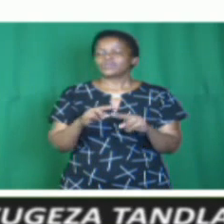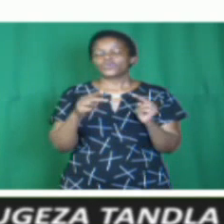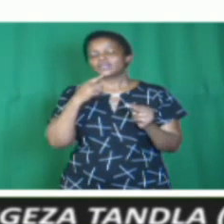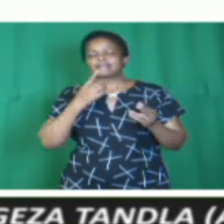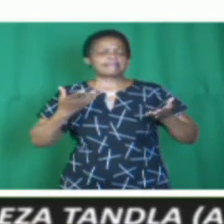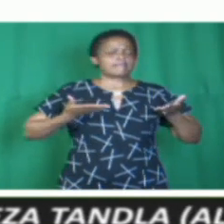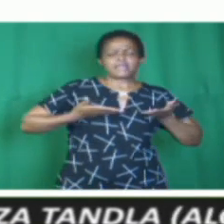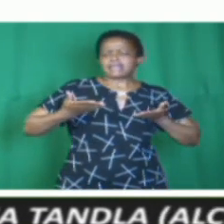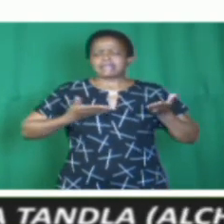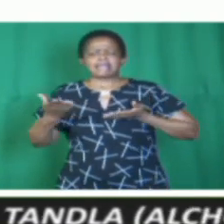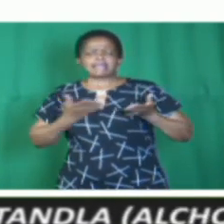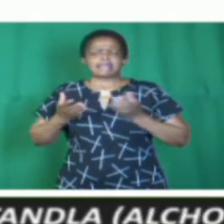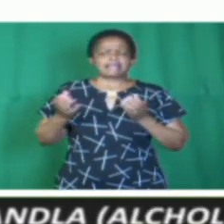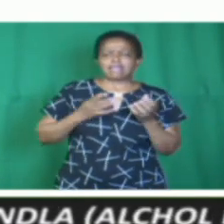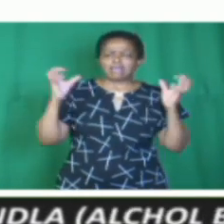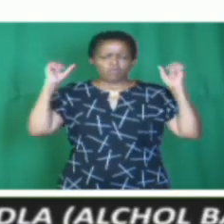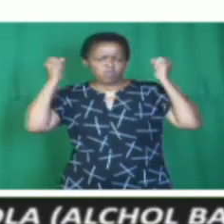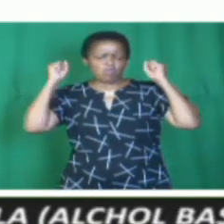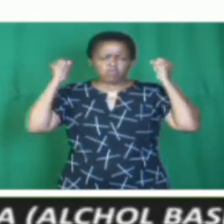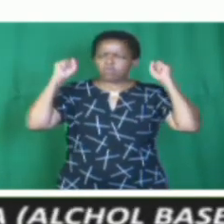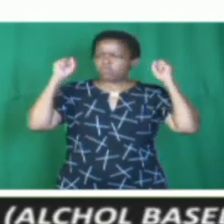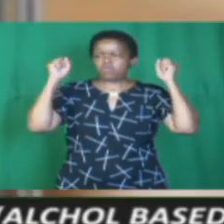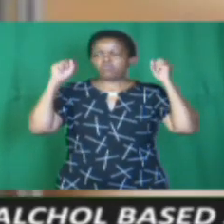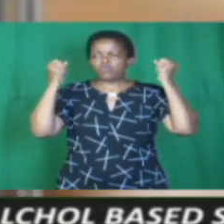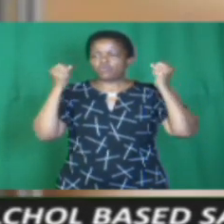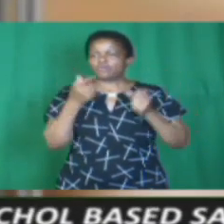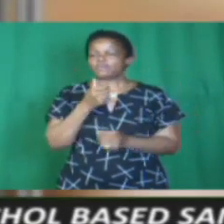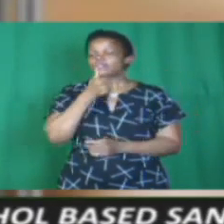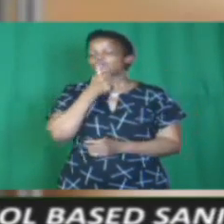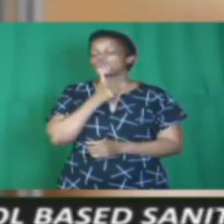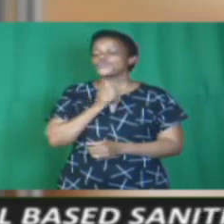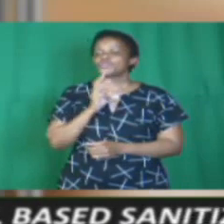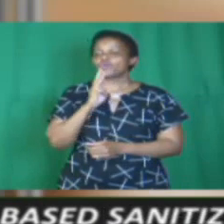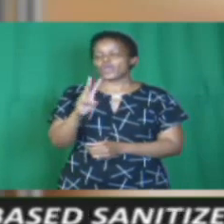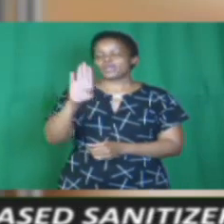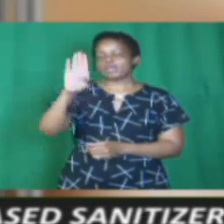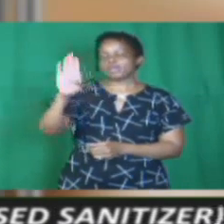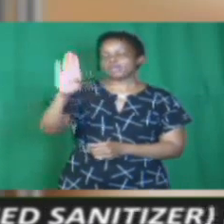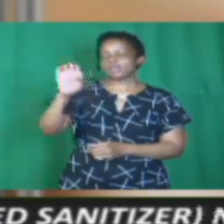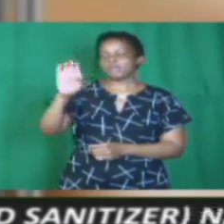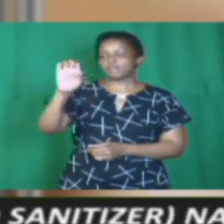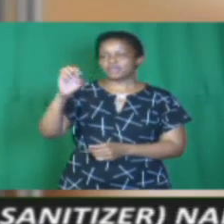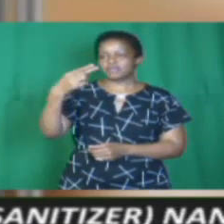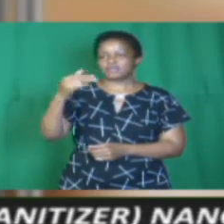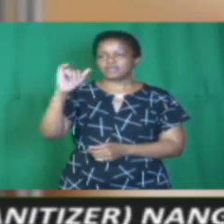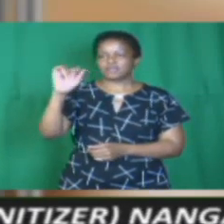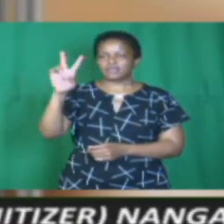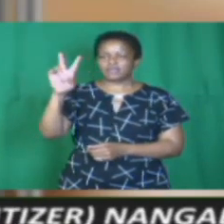is noisy, but he has used this beautiful expression, a beehive of